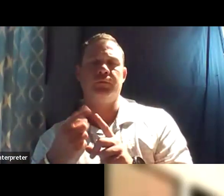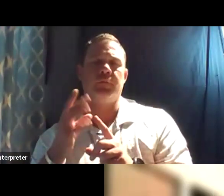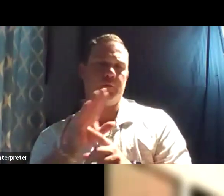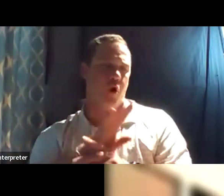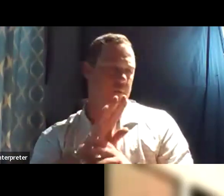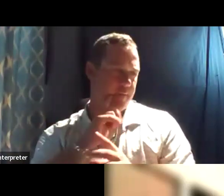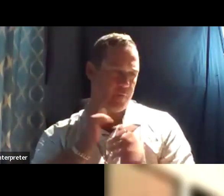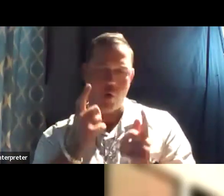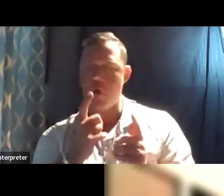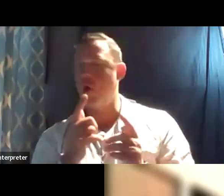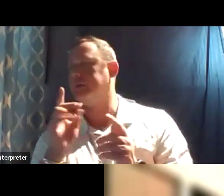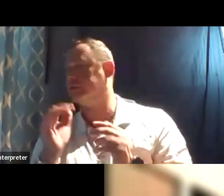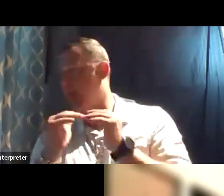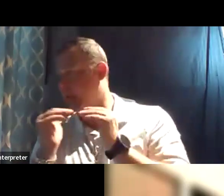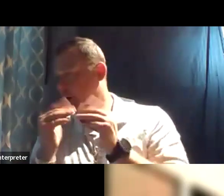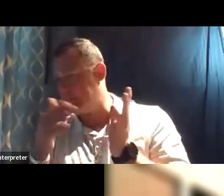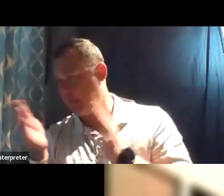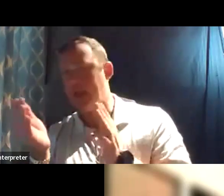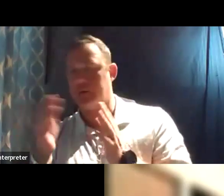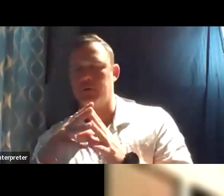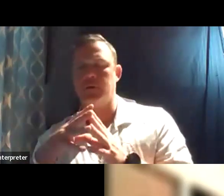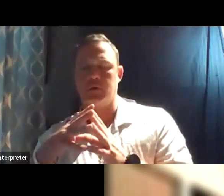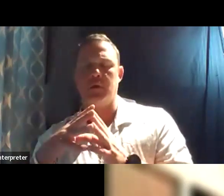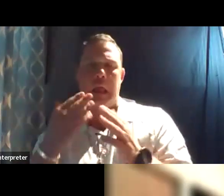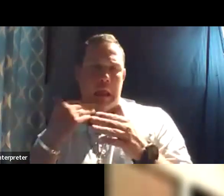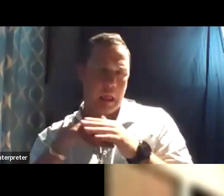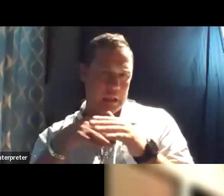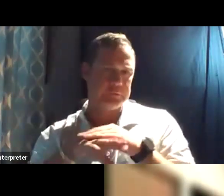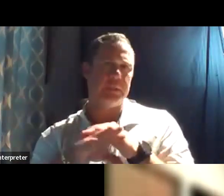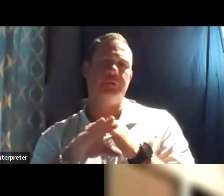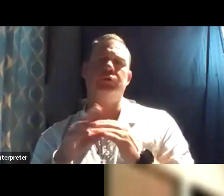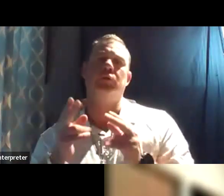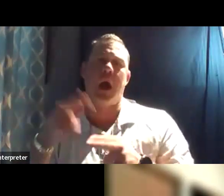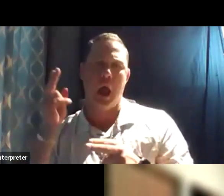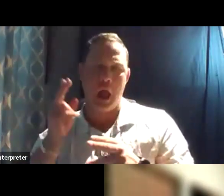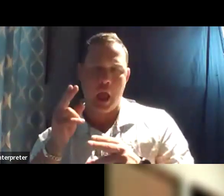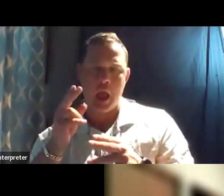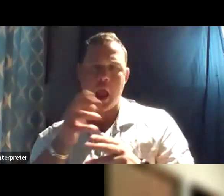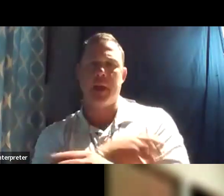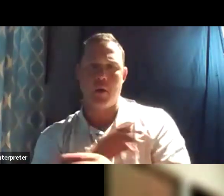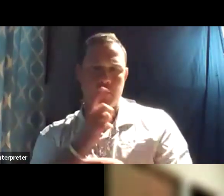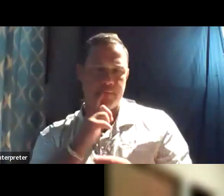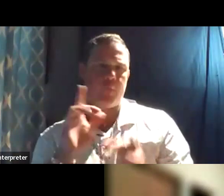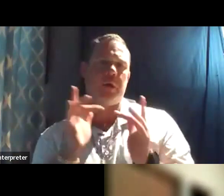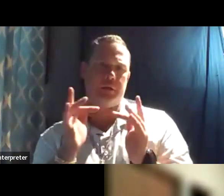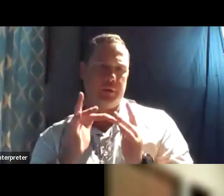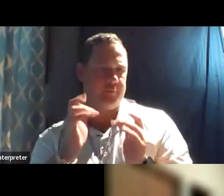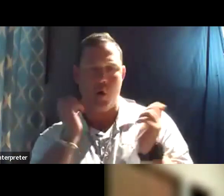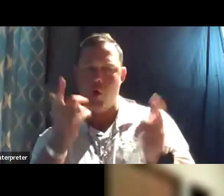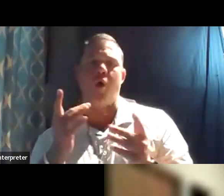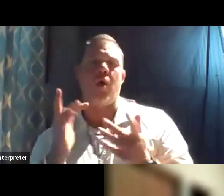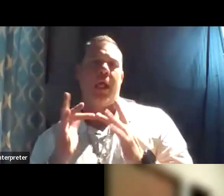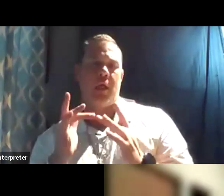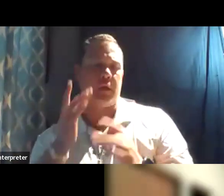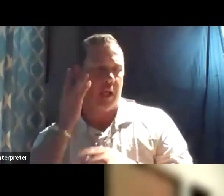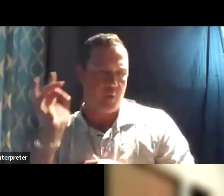broadband for all and the digital equity plan. It's access to high performance broadband for all Californians, that it's